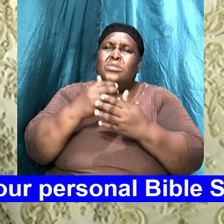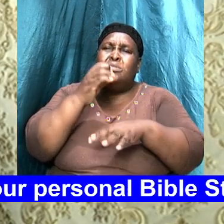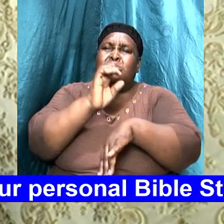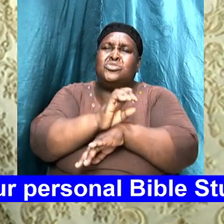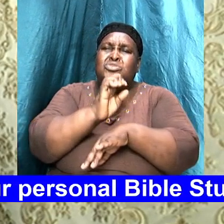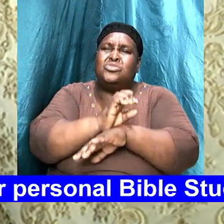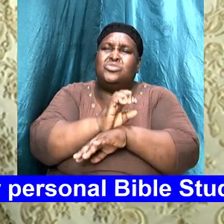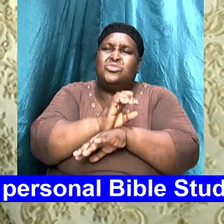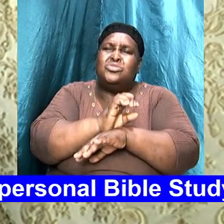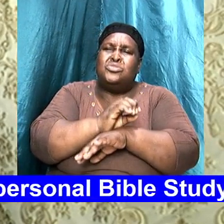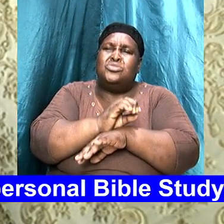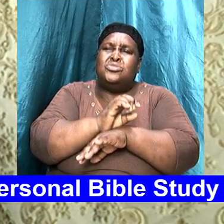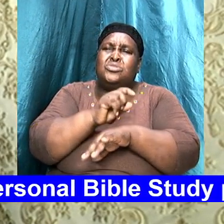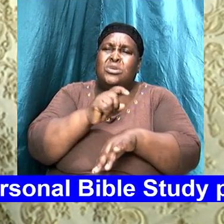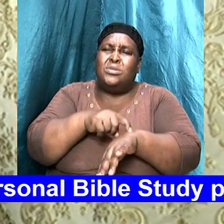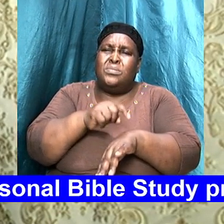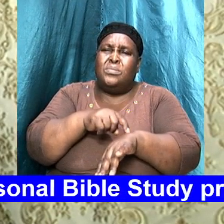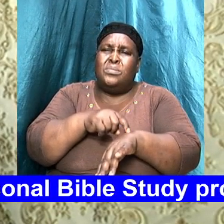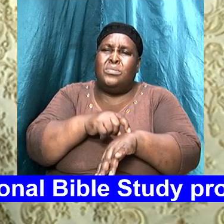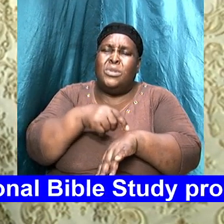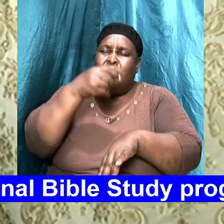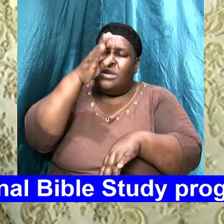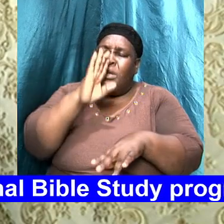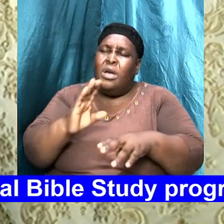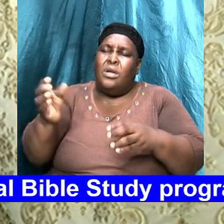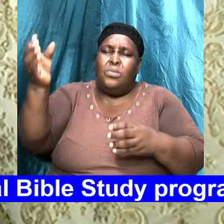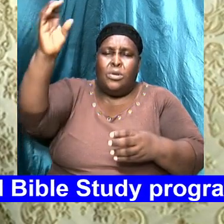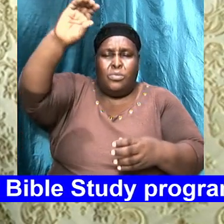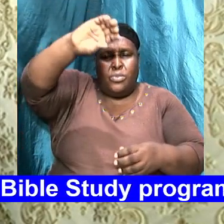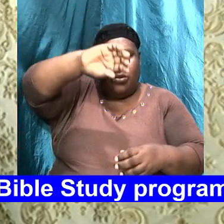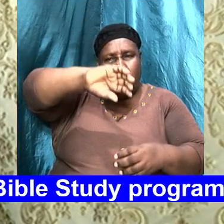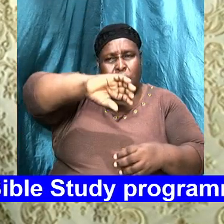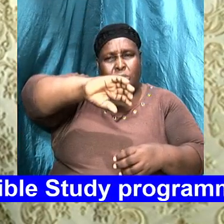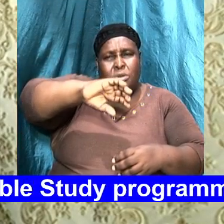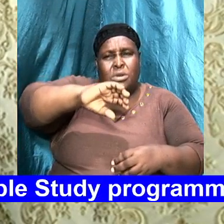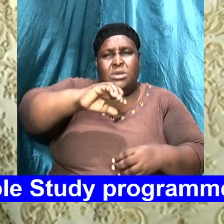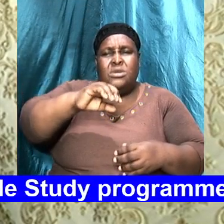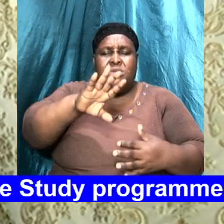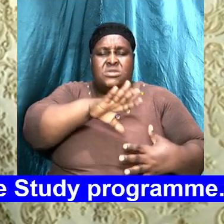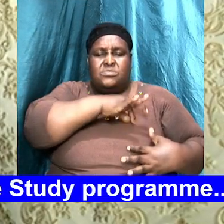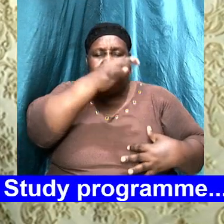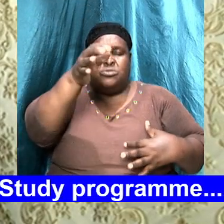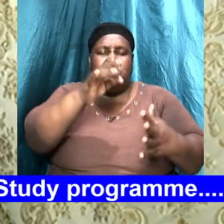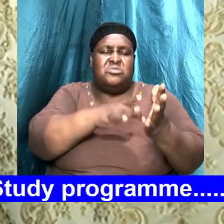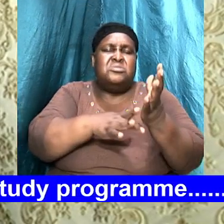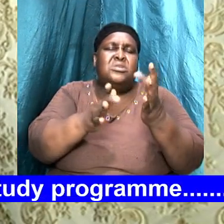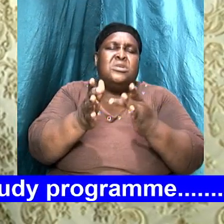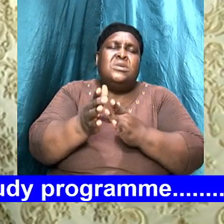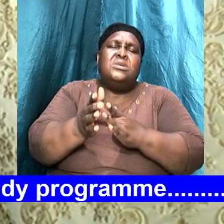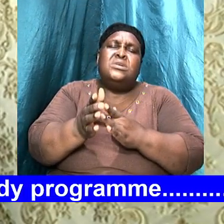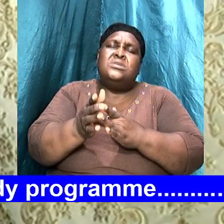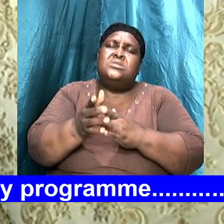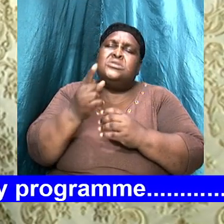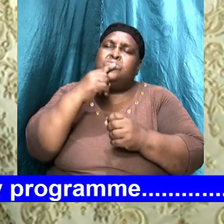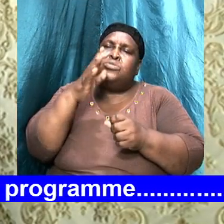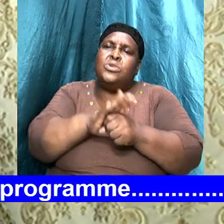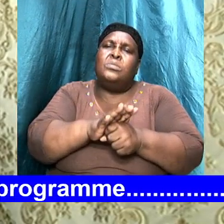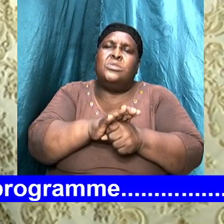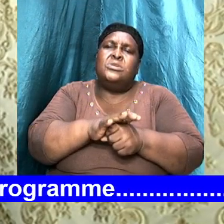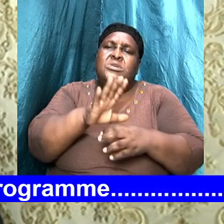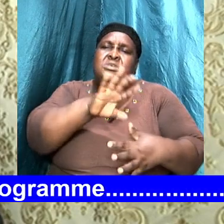pours out his Spirit Jesus promised the Spirit baptism Luke 11